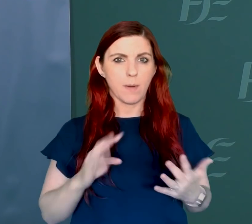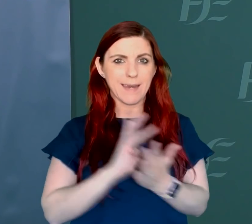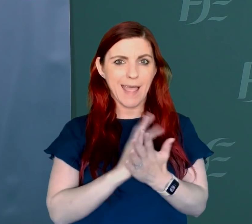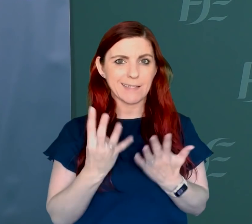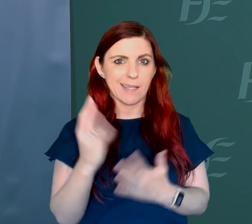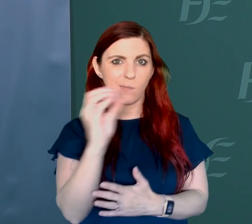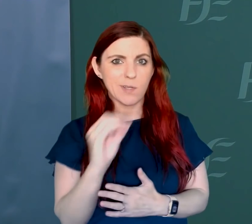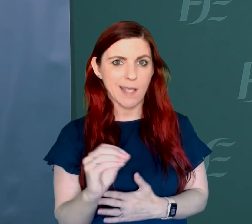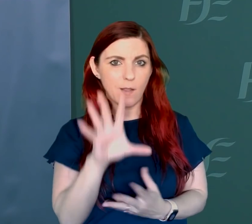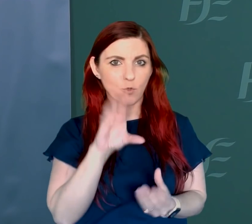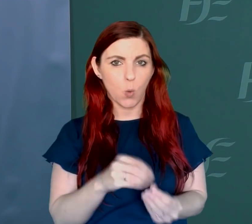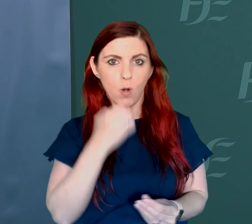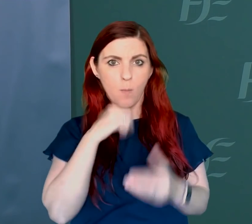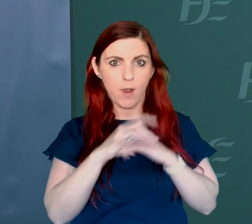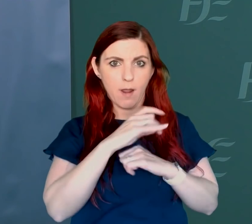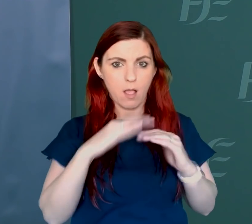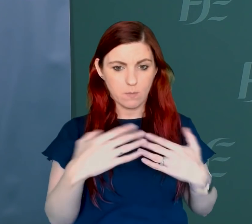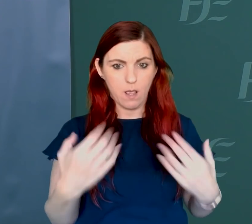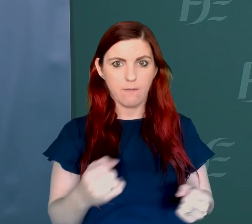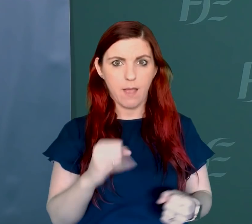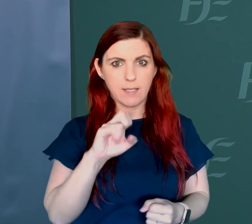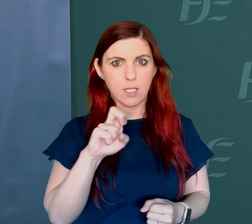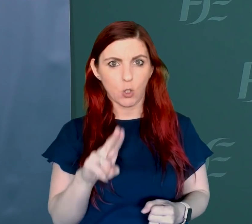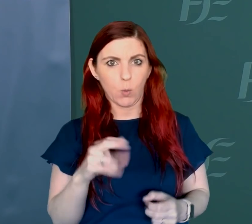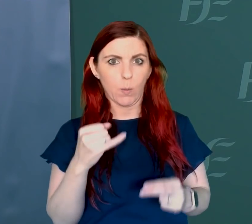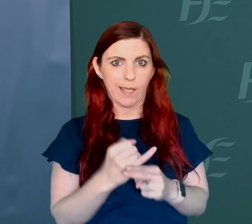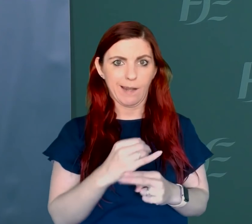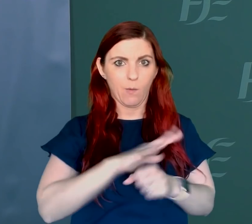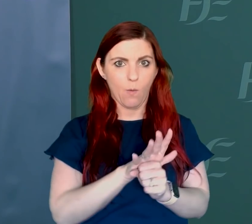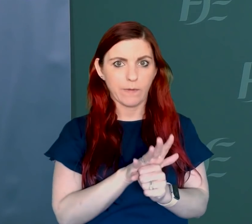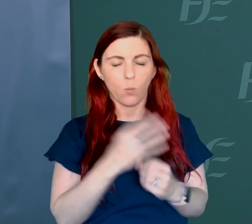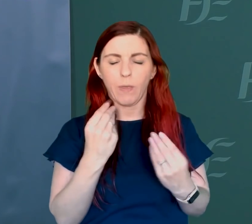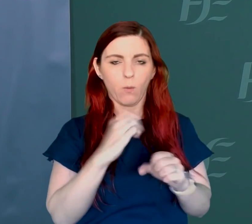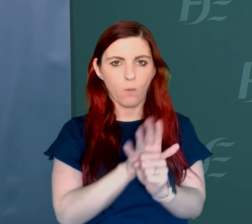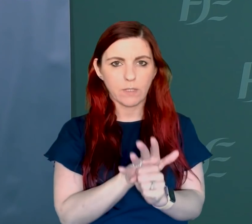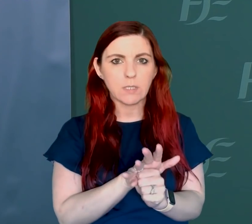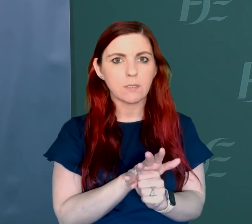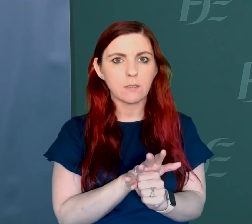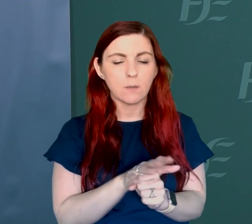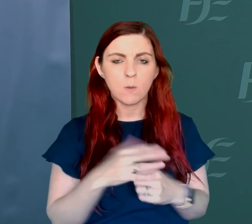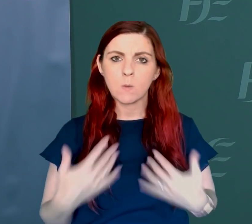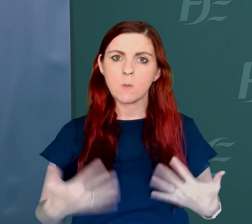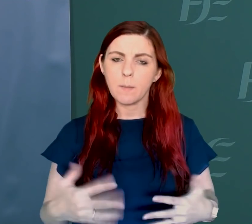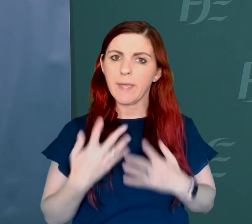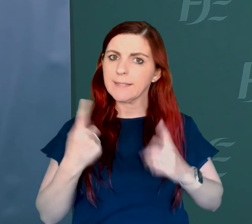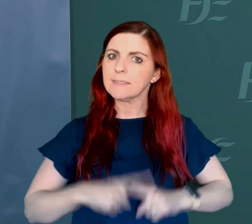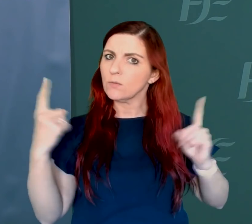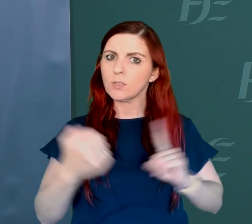19% of the total hospitalisations being in patients being in ICU. A very severe different